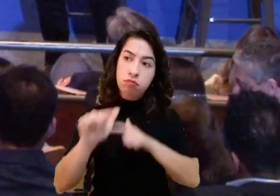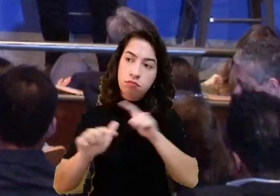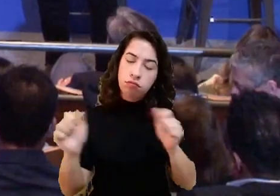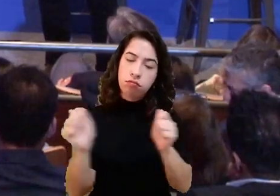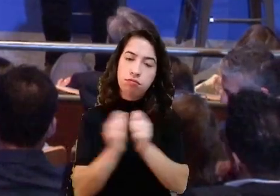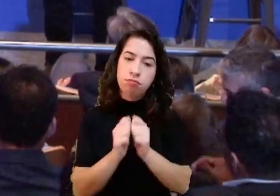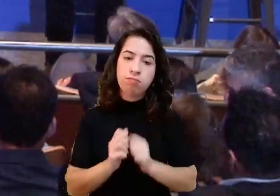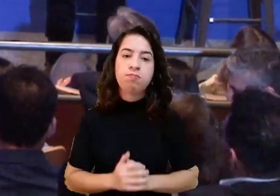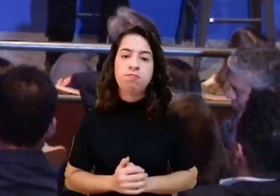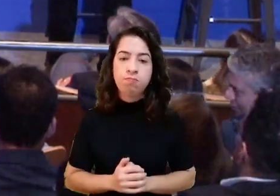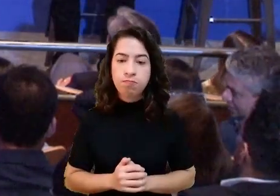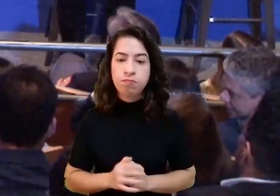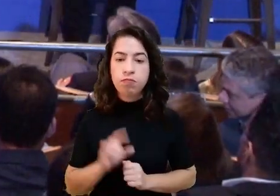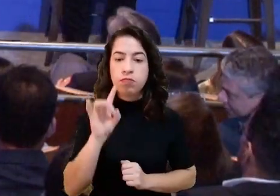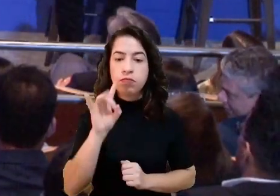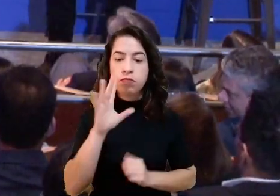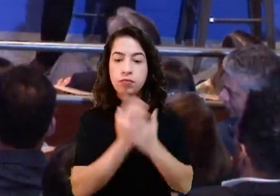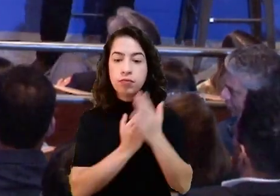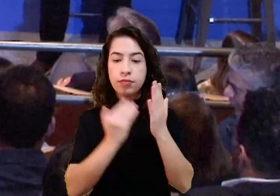together.